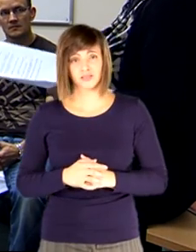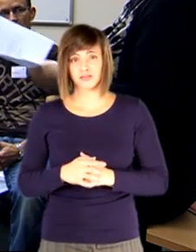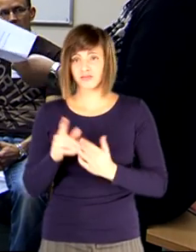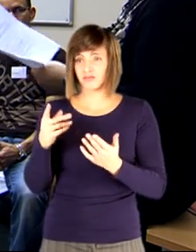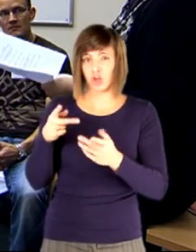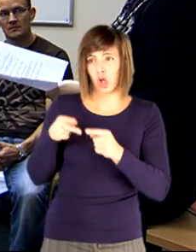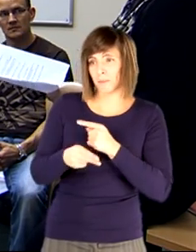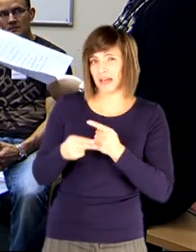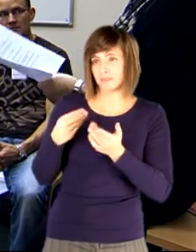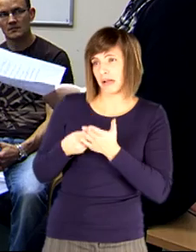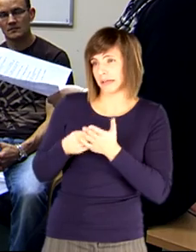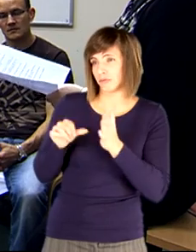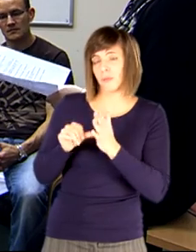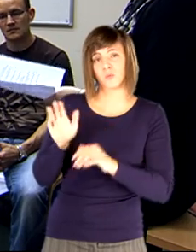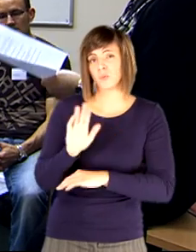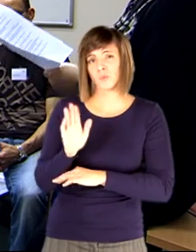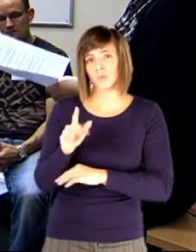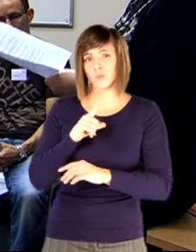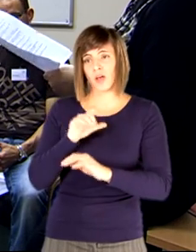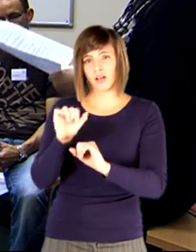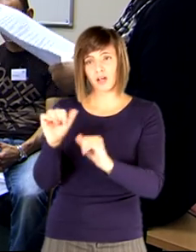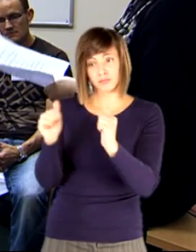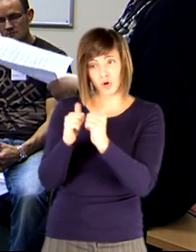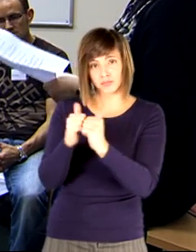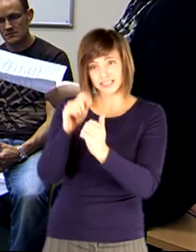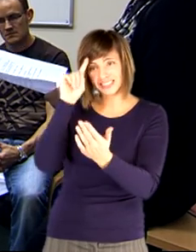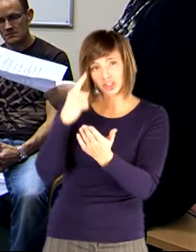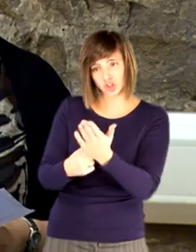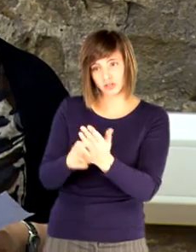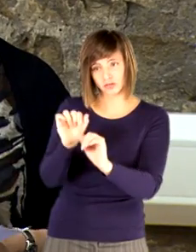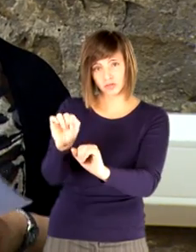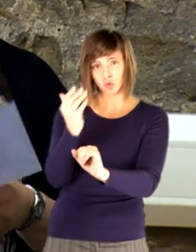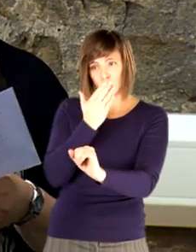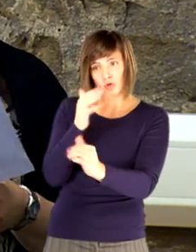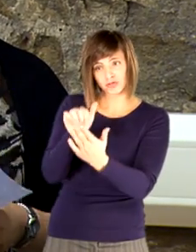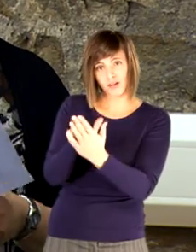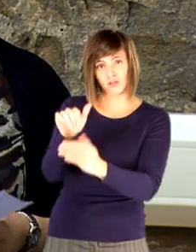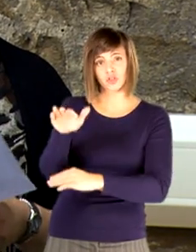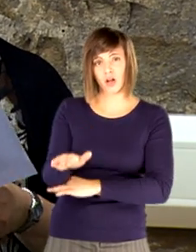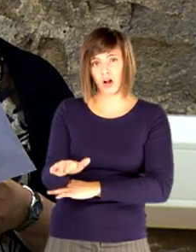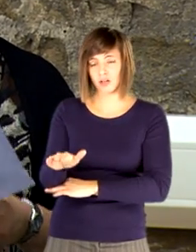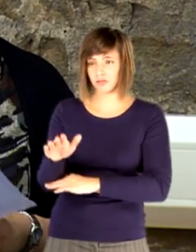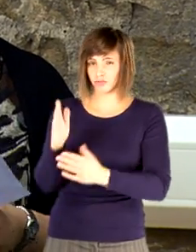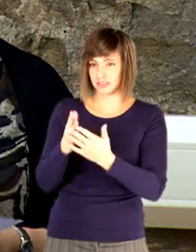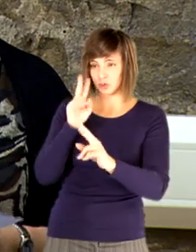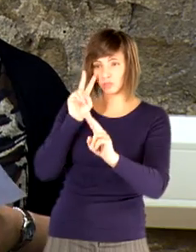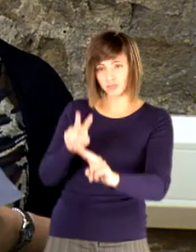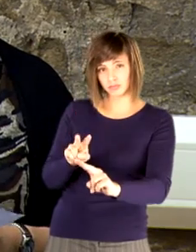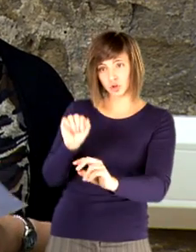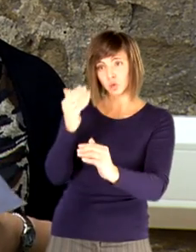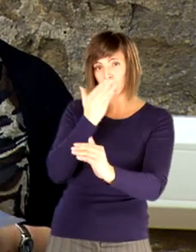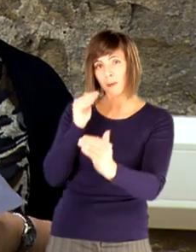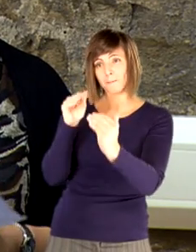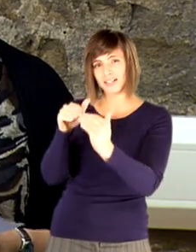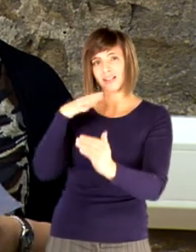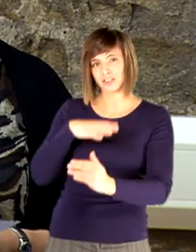not a question of cutbacks and shortage of money, it's a question of appropriate decision making. And the very first thing they have to look at is,